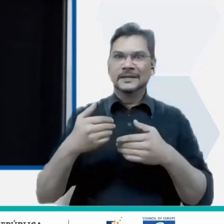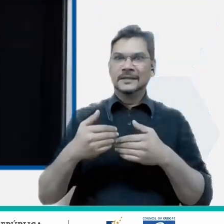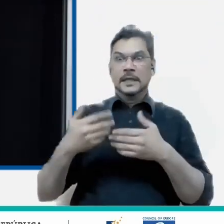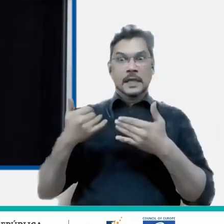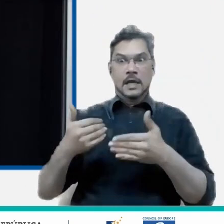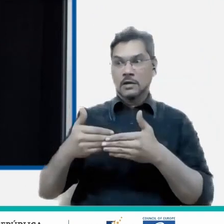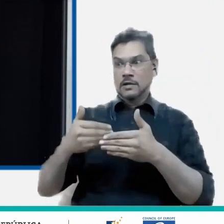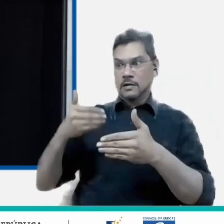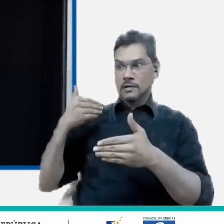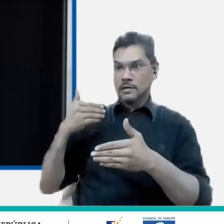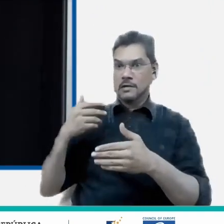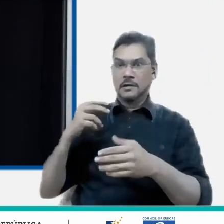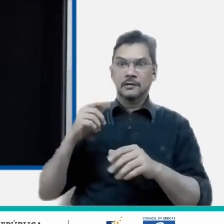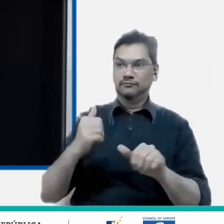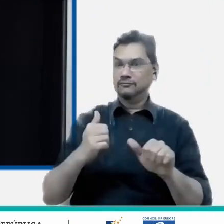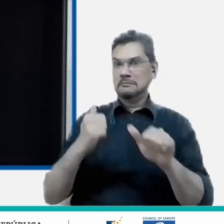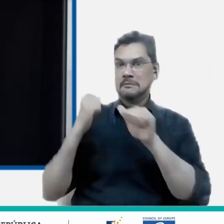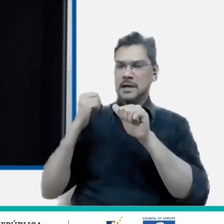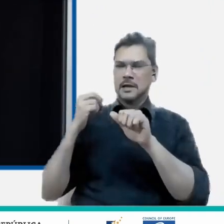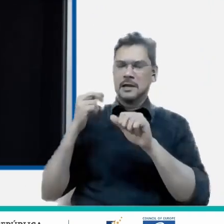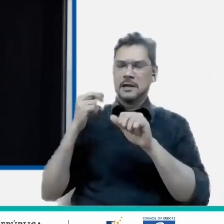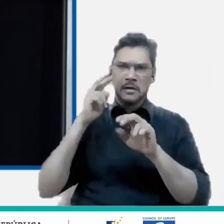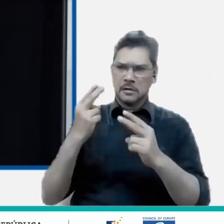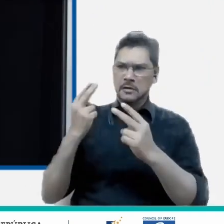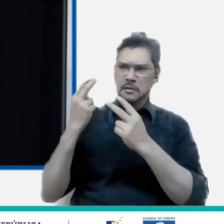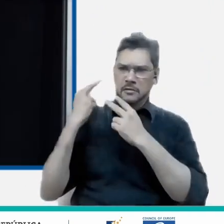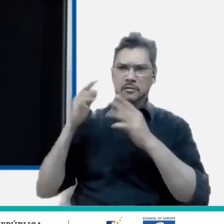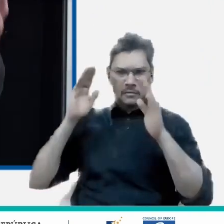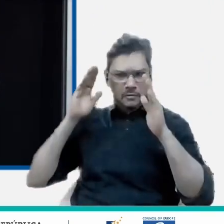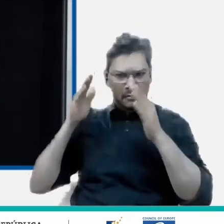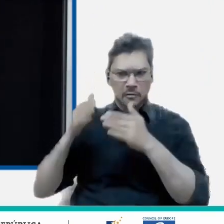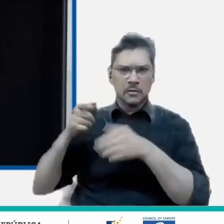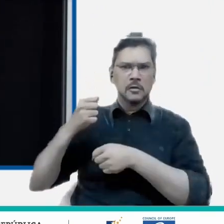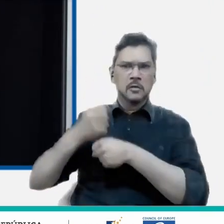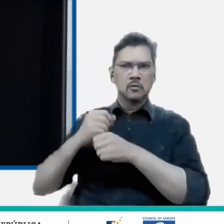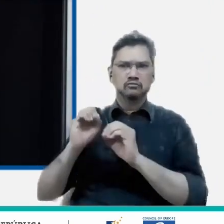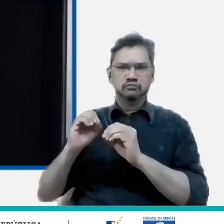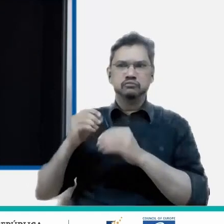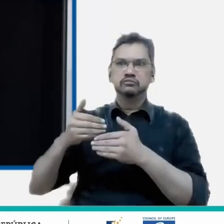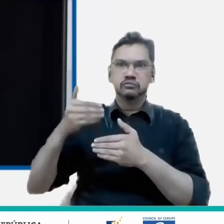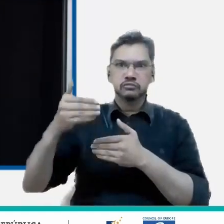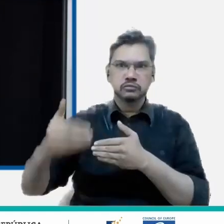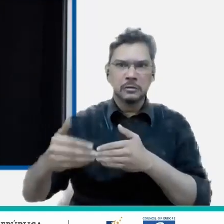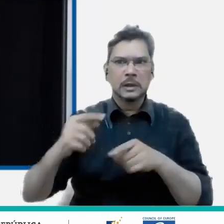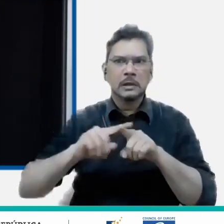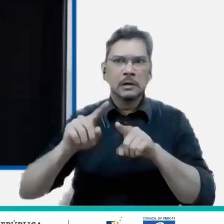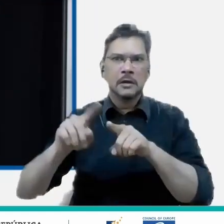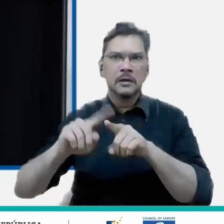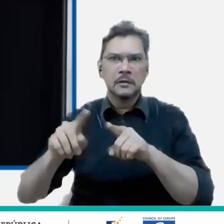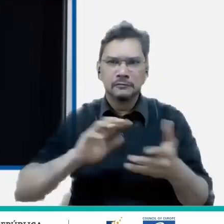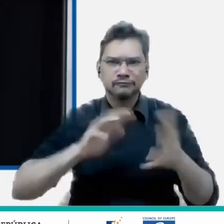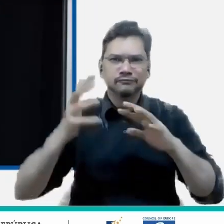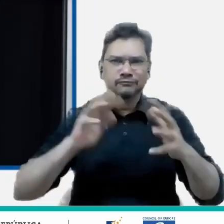on natural disasters, to cybersecurity, to technological disasters, to the climate emergency, to